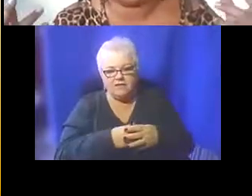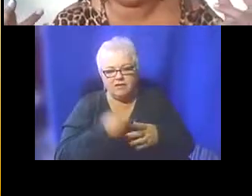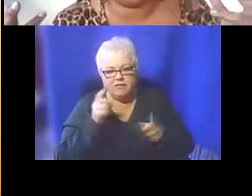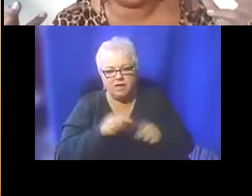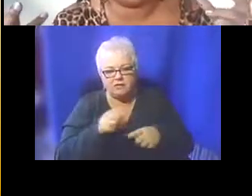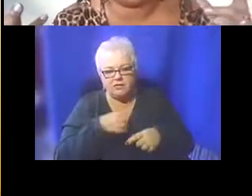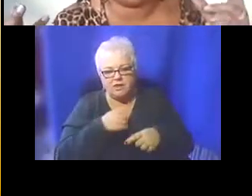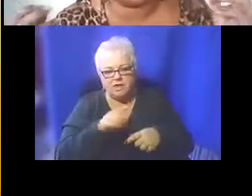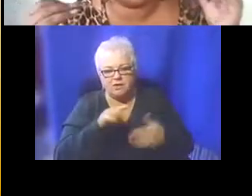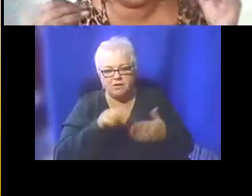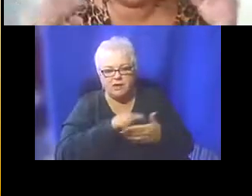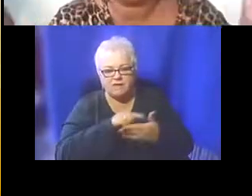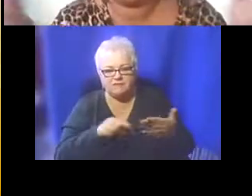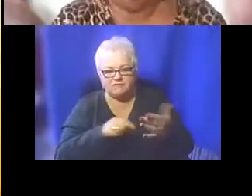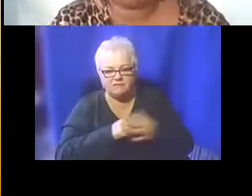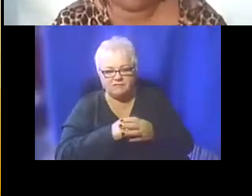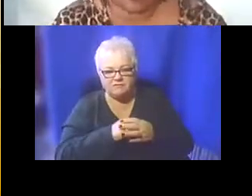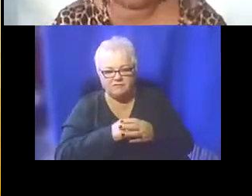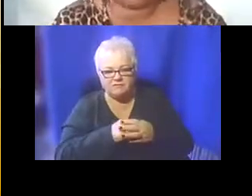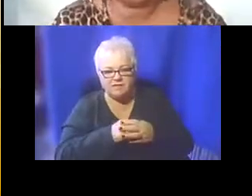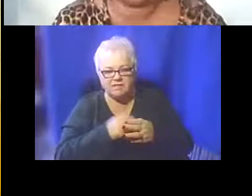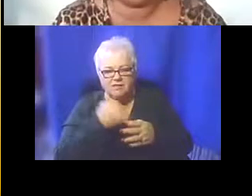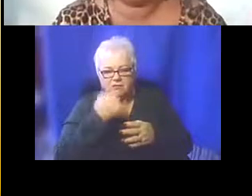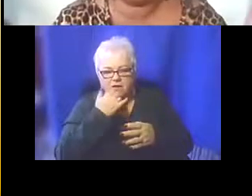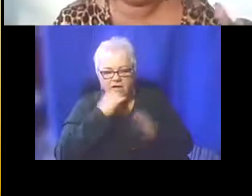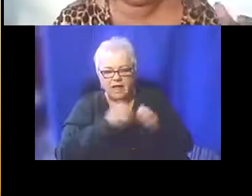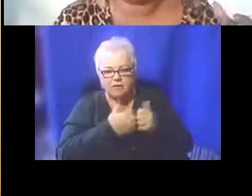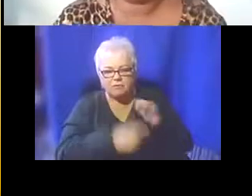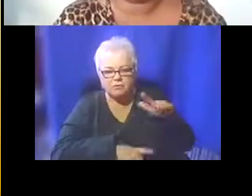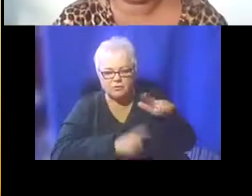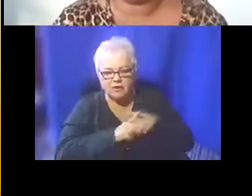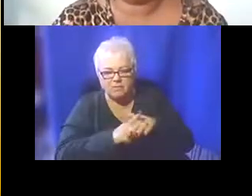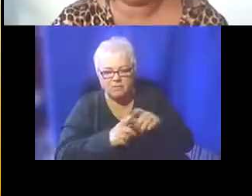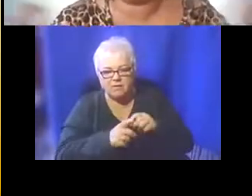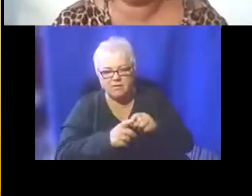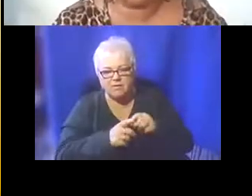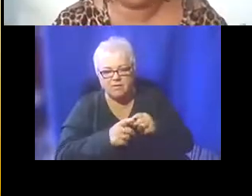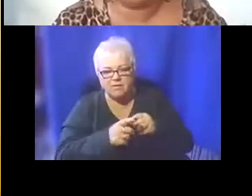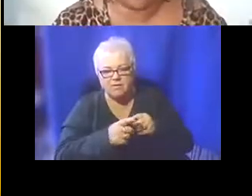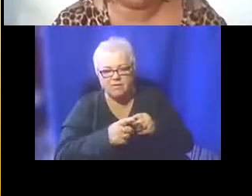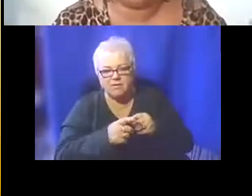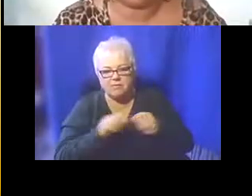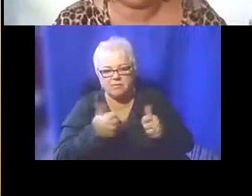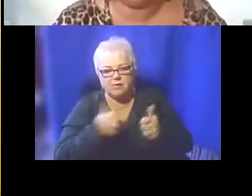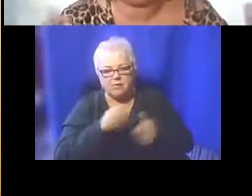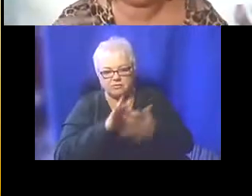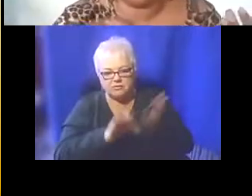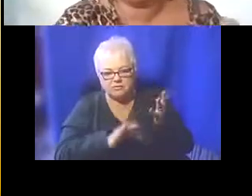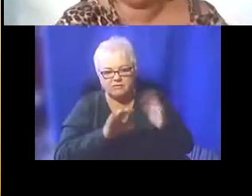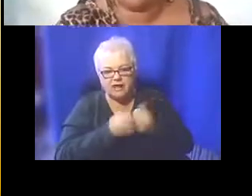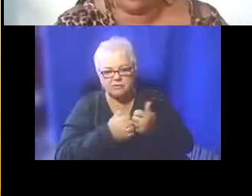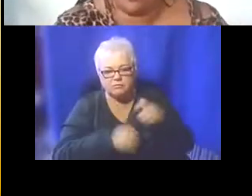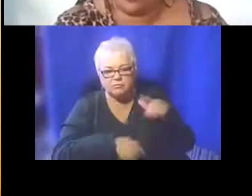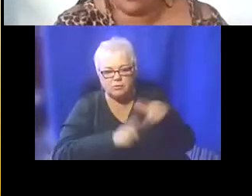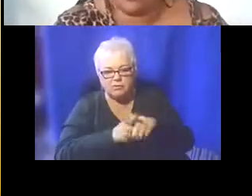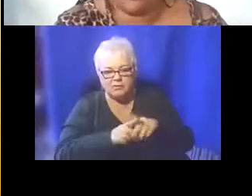that corrective, because there's nothing wrong with how you're showing up. There just might be an alternative to how you're showing up as